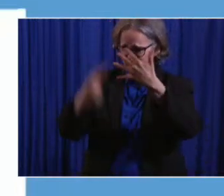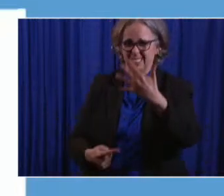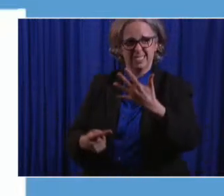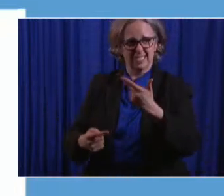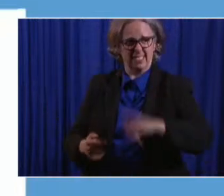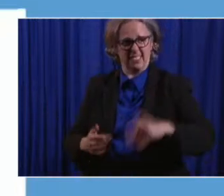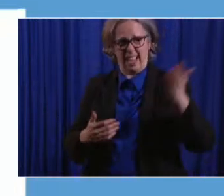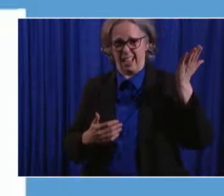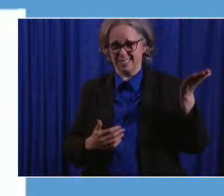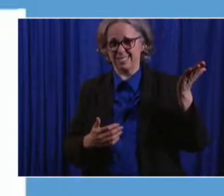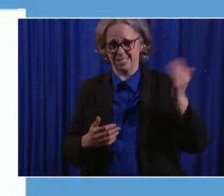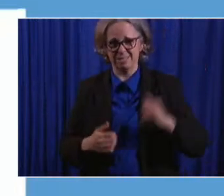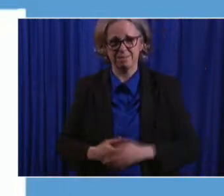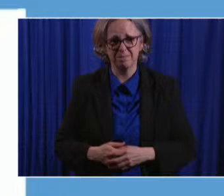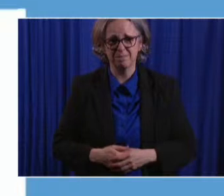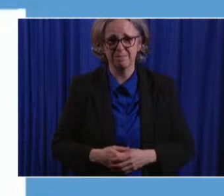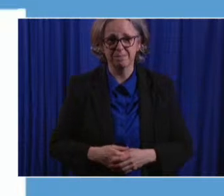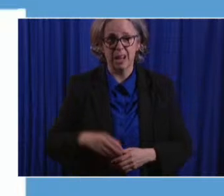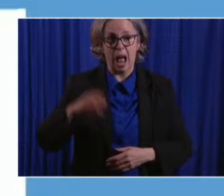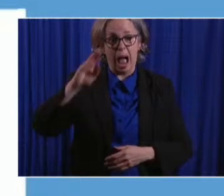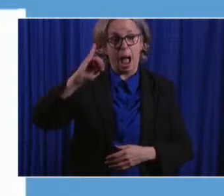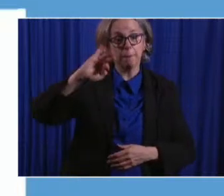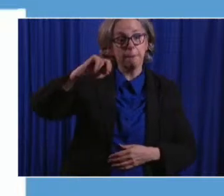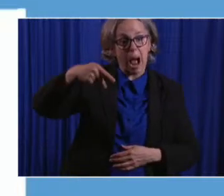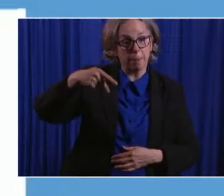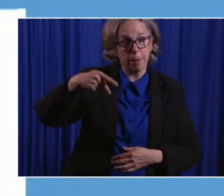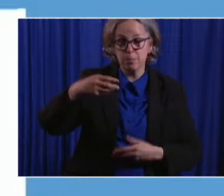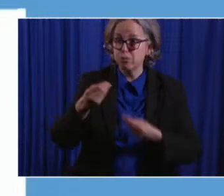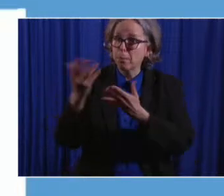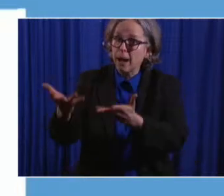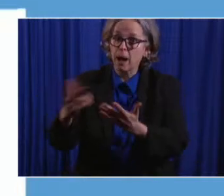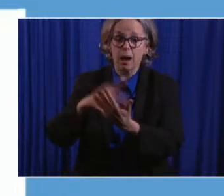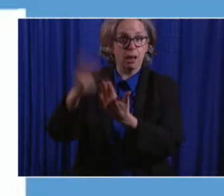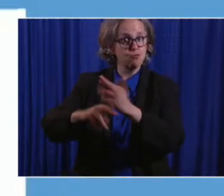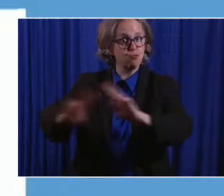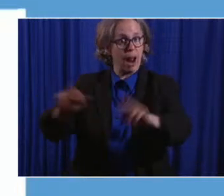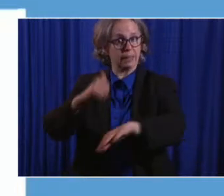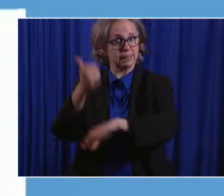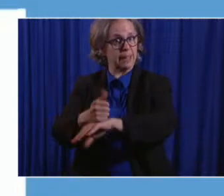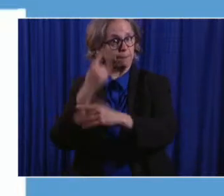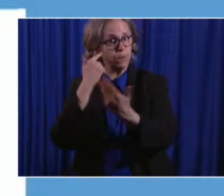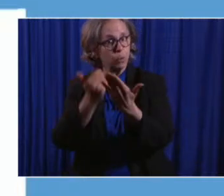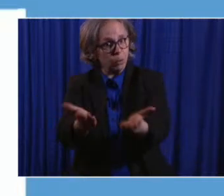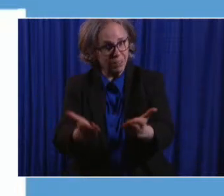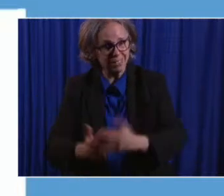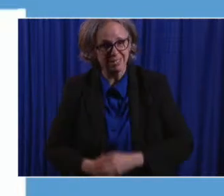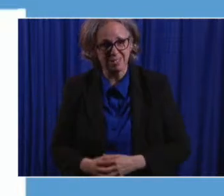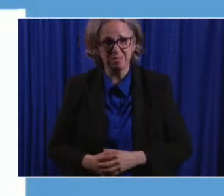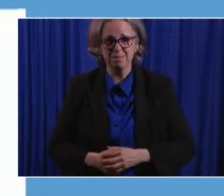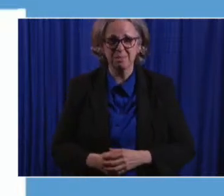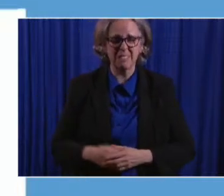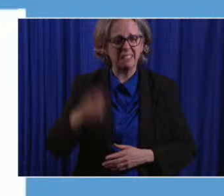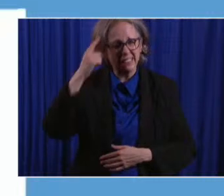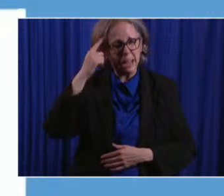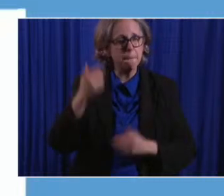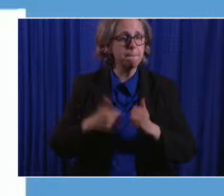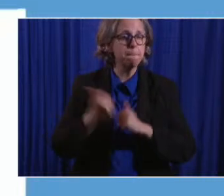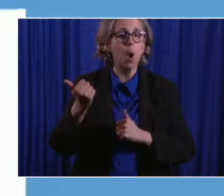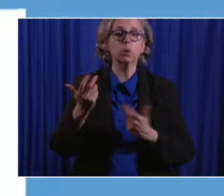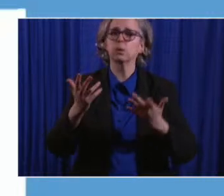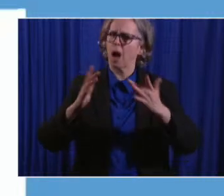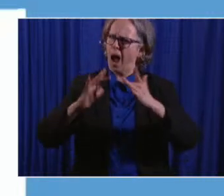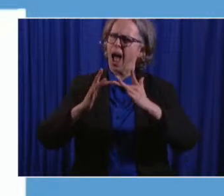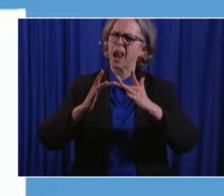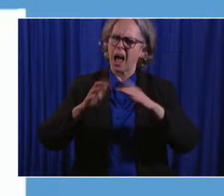They're available. And many of these, I think half of these credentials can be earned 100% online. So you don't